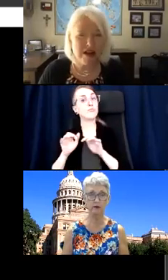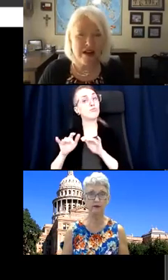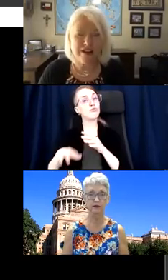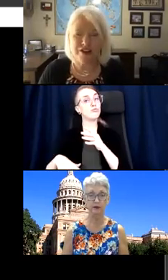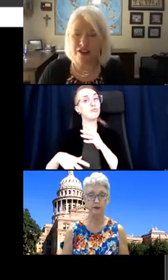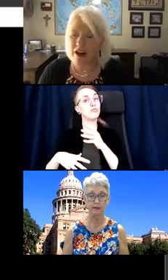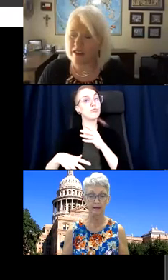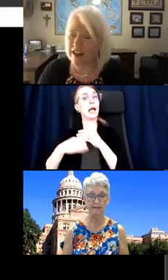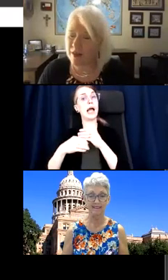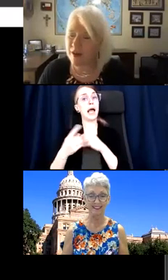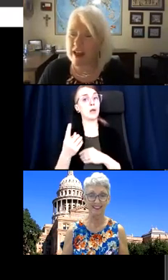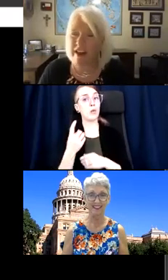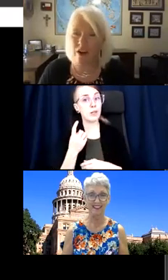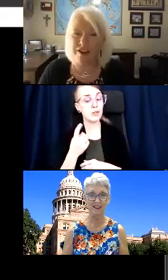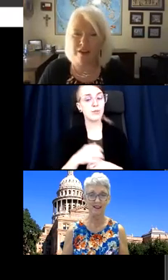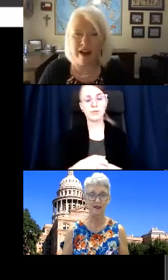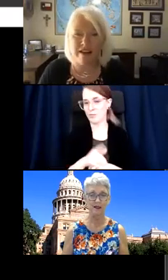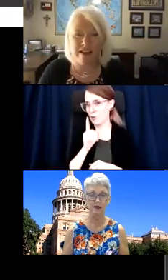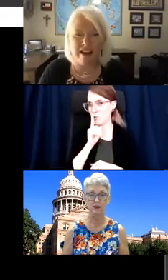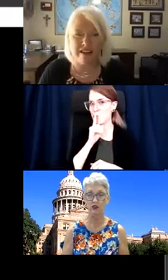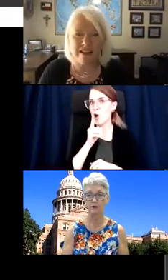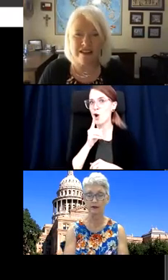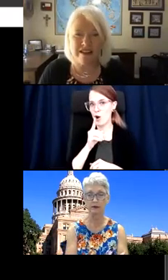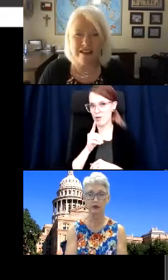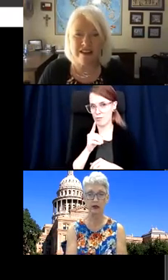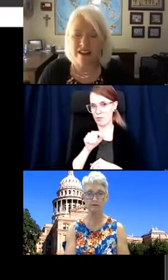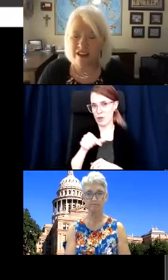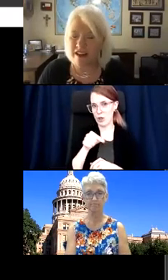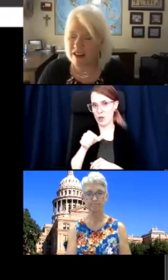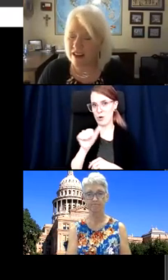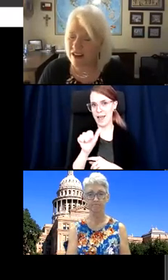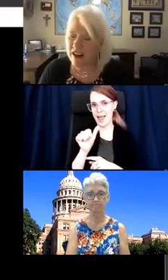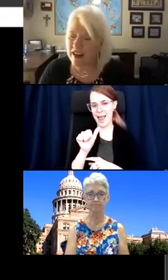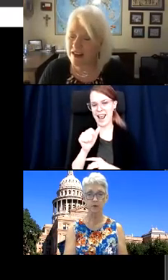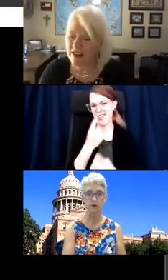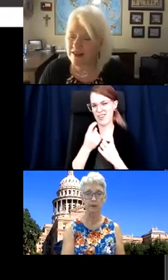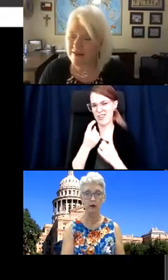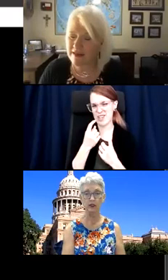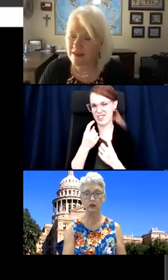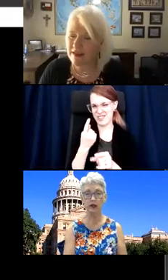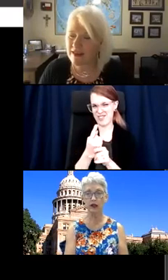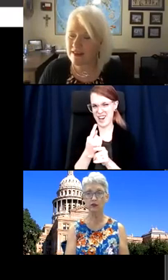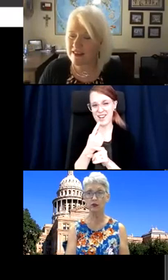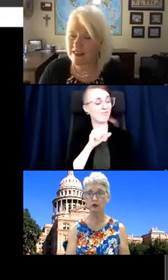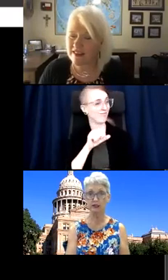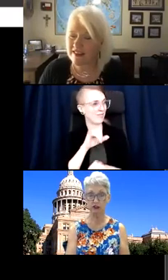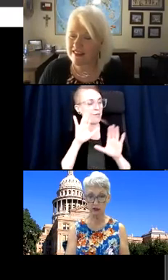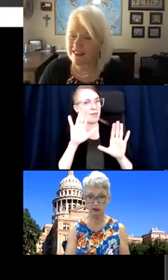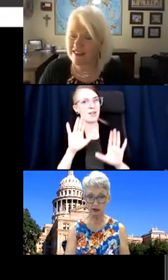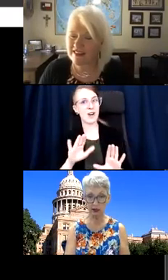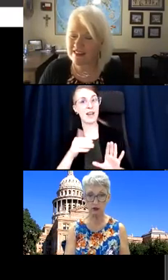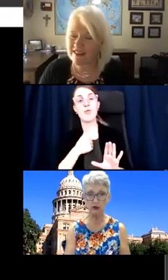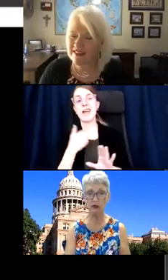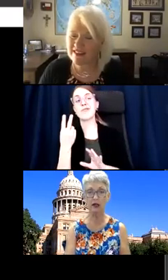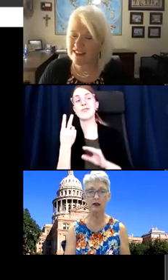way? Sure, and they need to put that in the question box, correct? Sure. That'd be great. All right. We do have 2 more